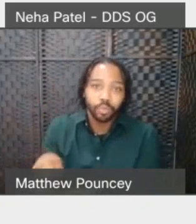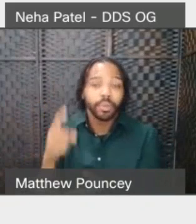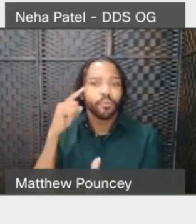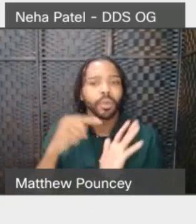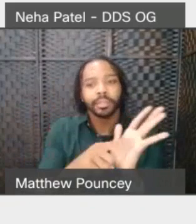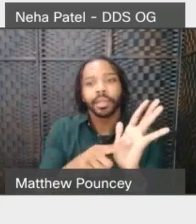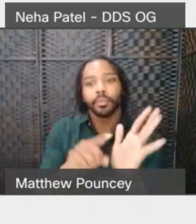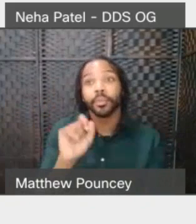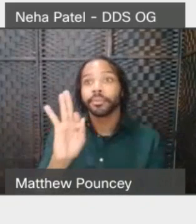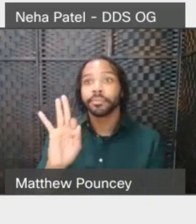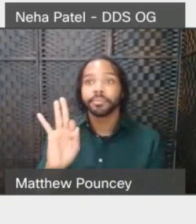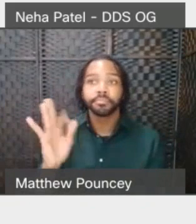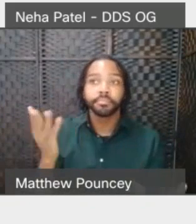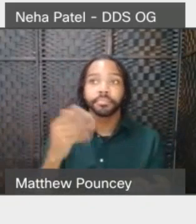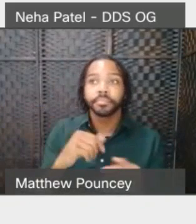if